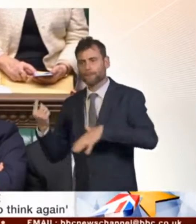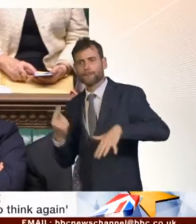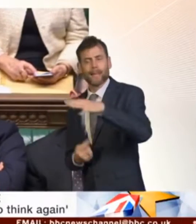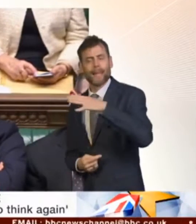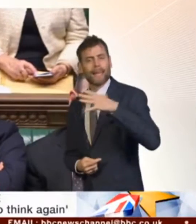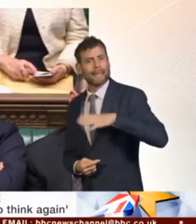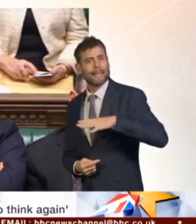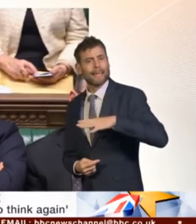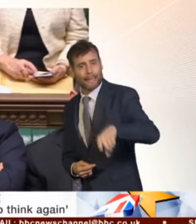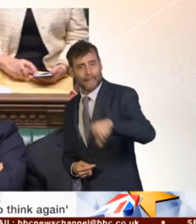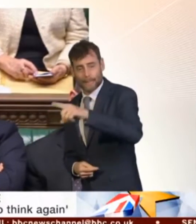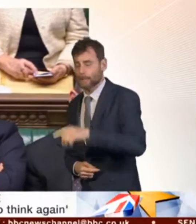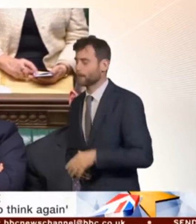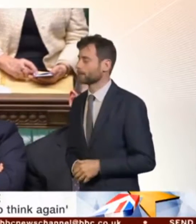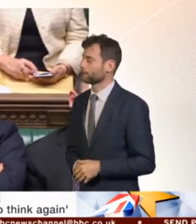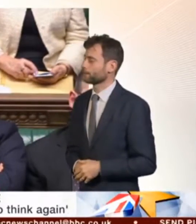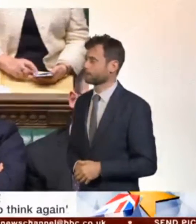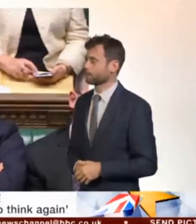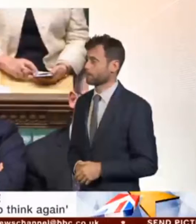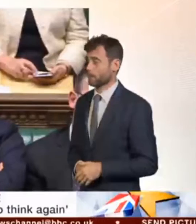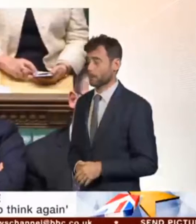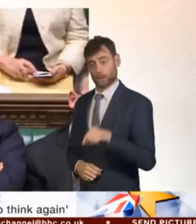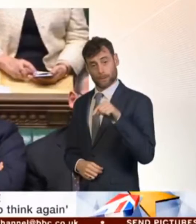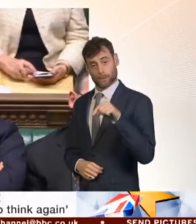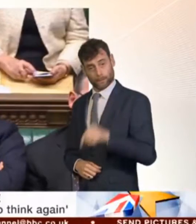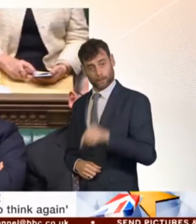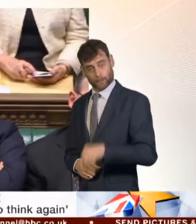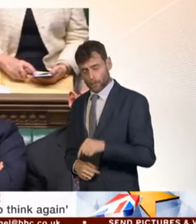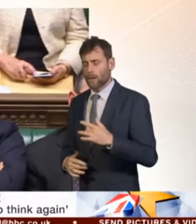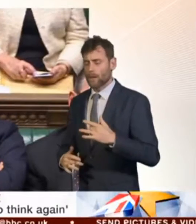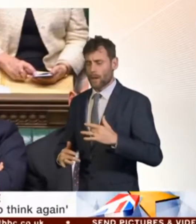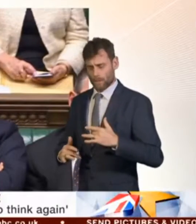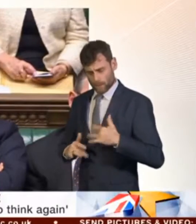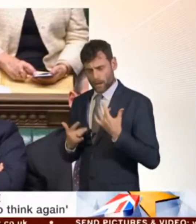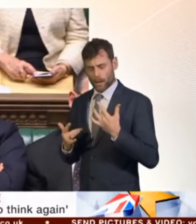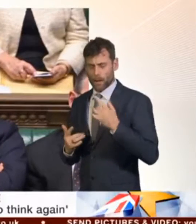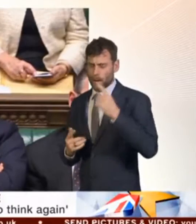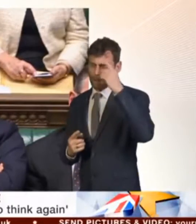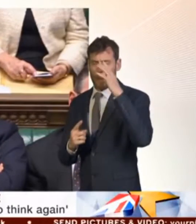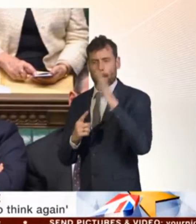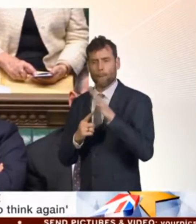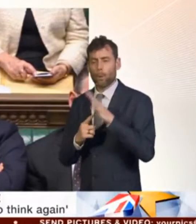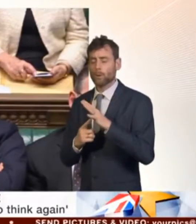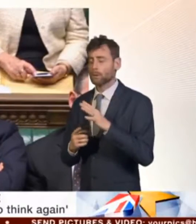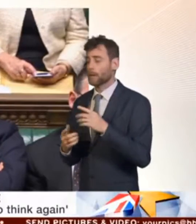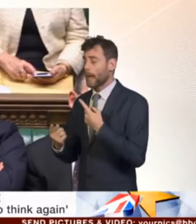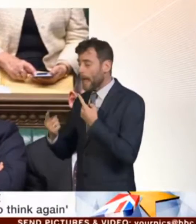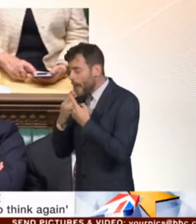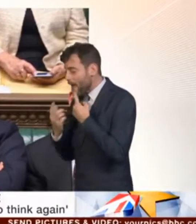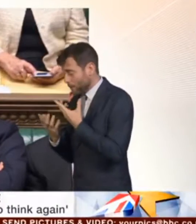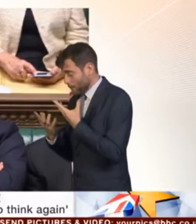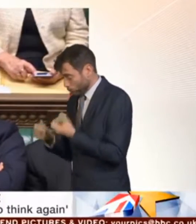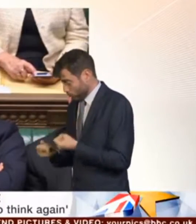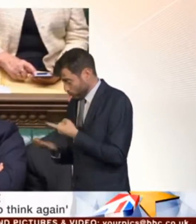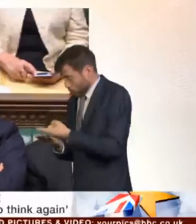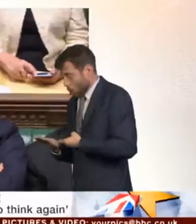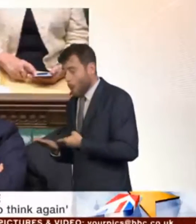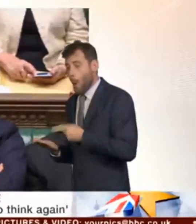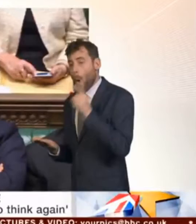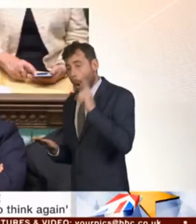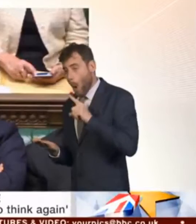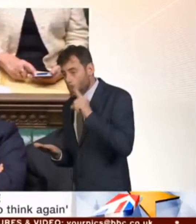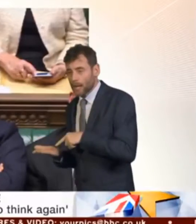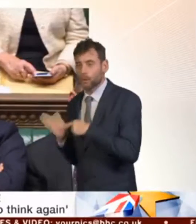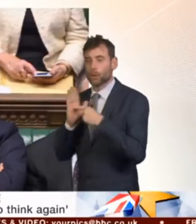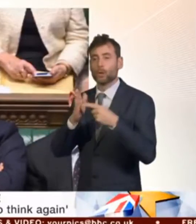the importance of the principle that information cannot always be disclosed. This is always